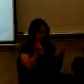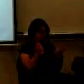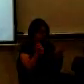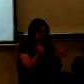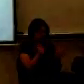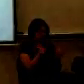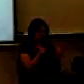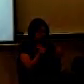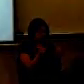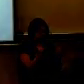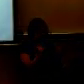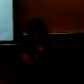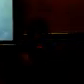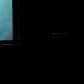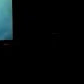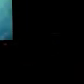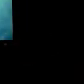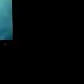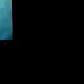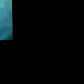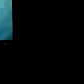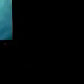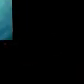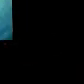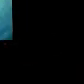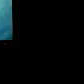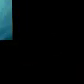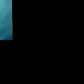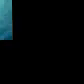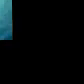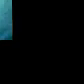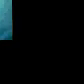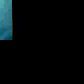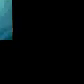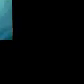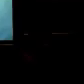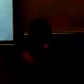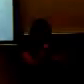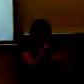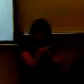as they would be, say, if there's a disease outbreak or something like that.